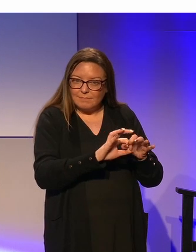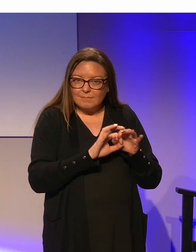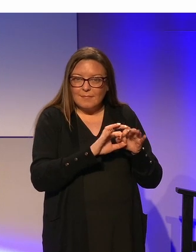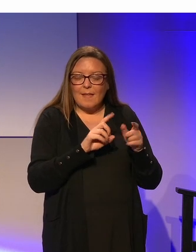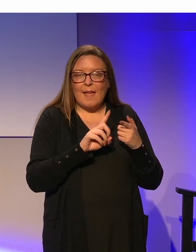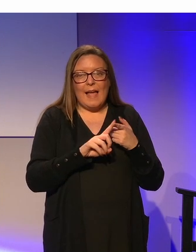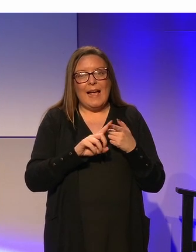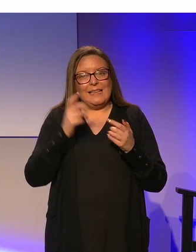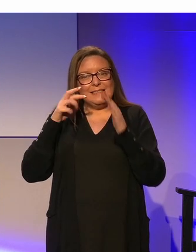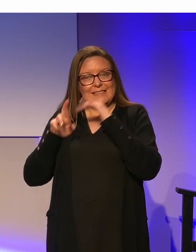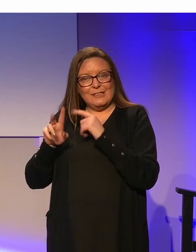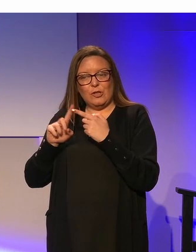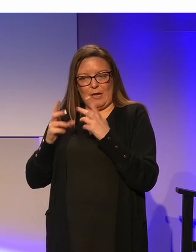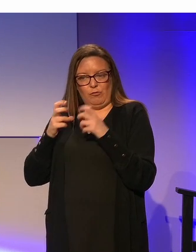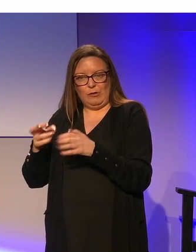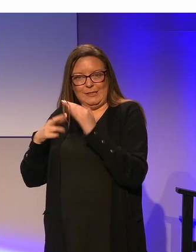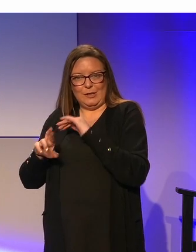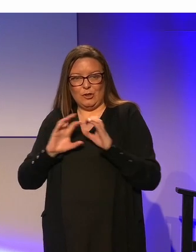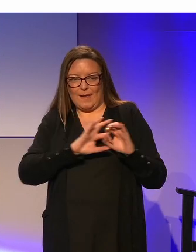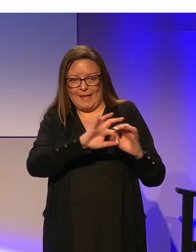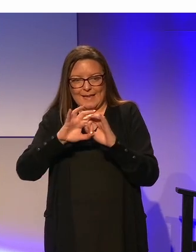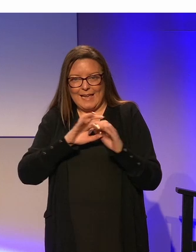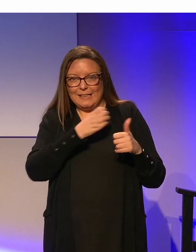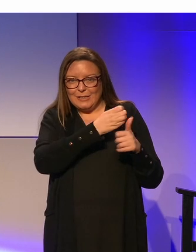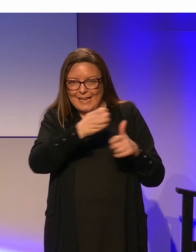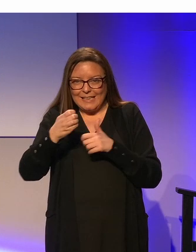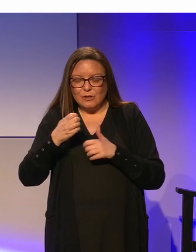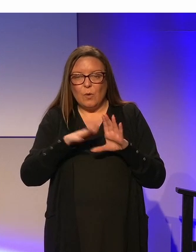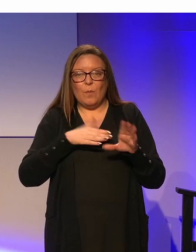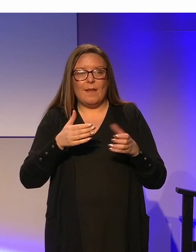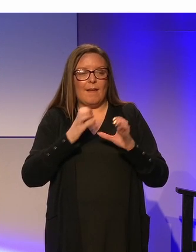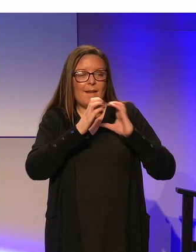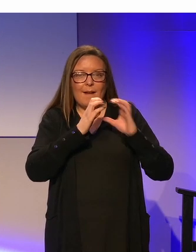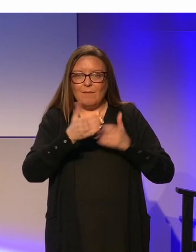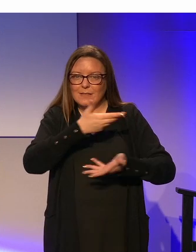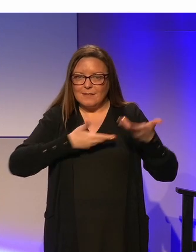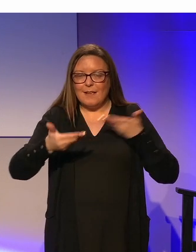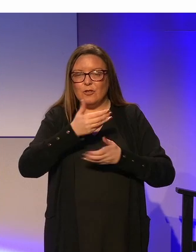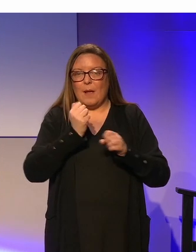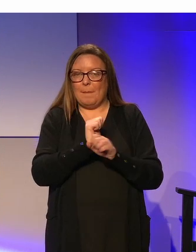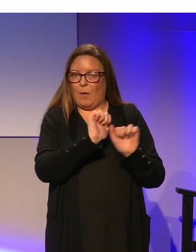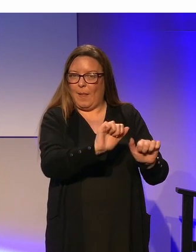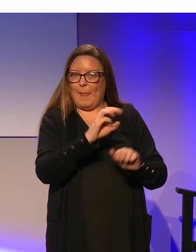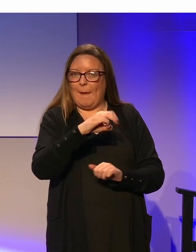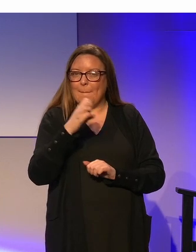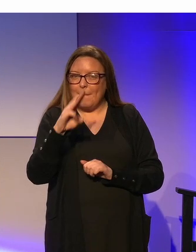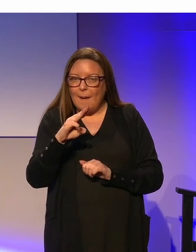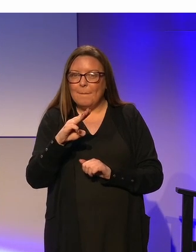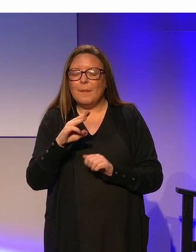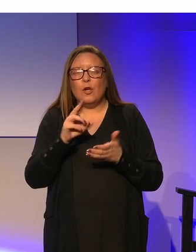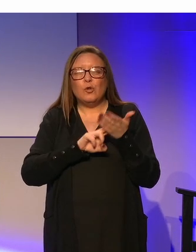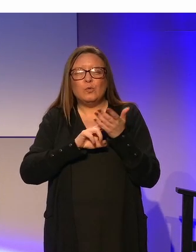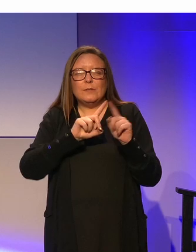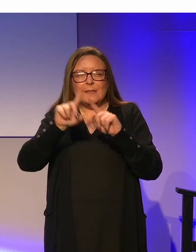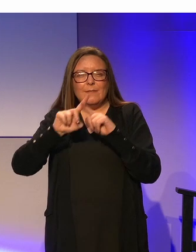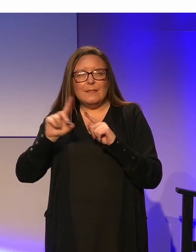researcher engaged each pupil in a conversation about their map using focus prompts, which